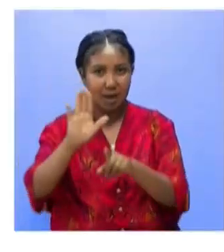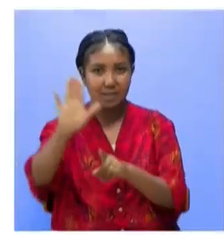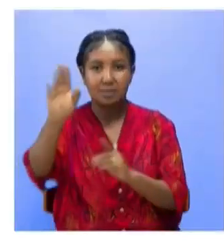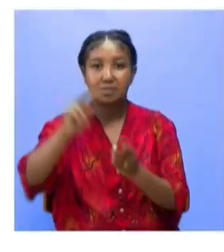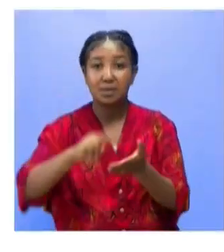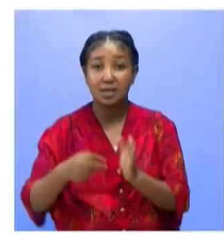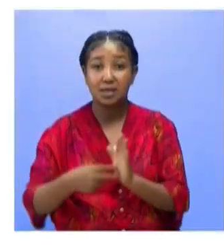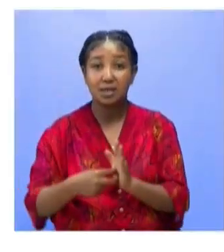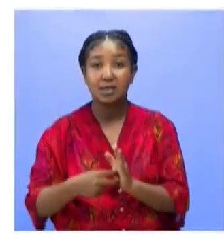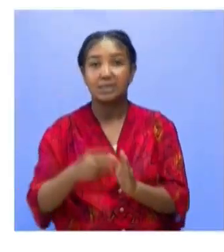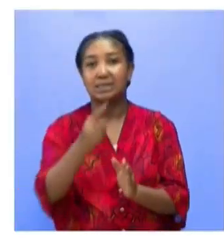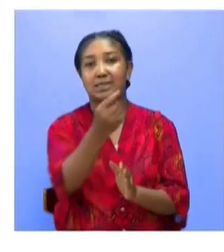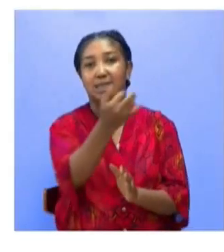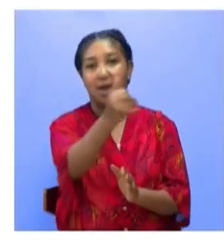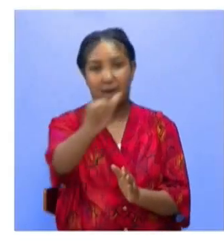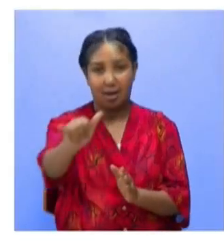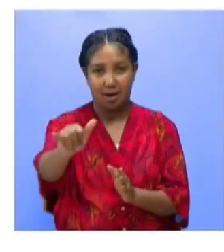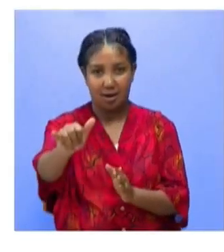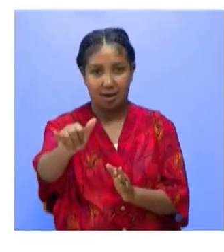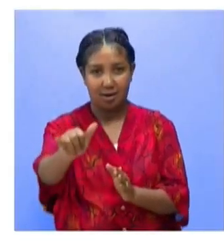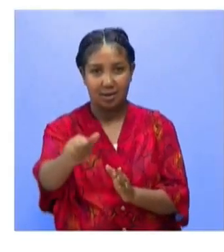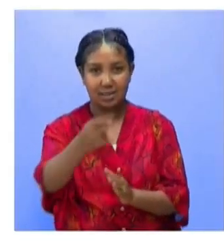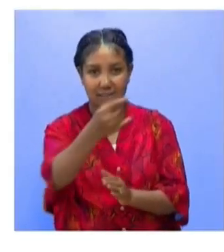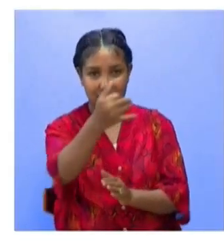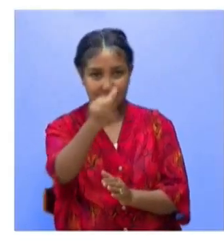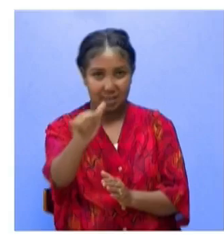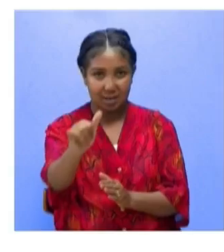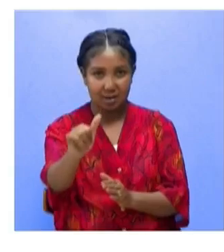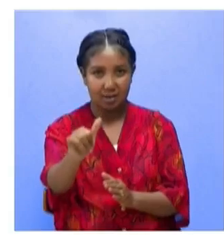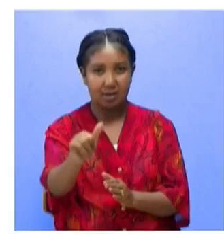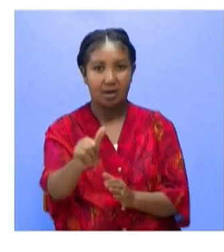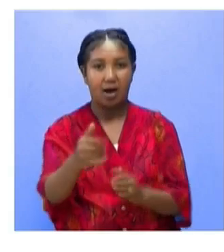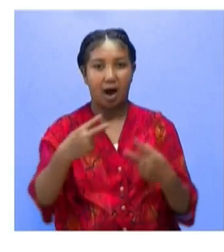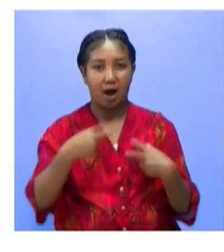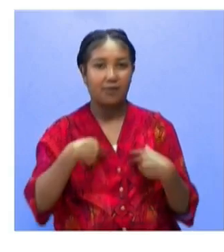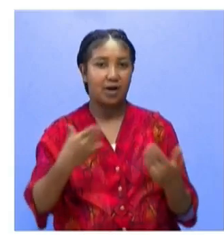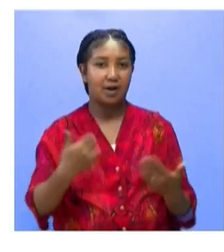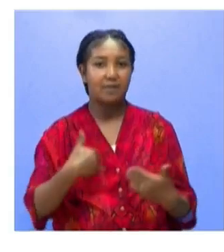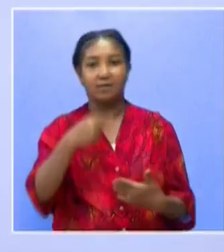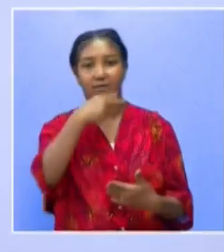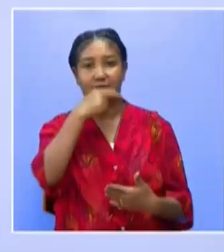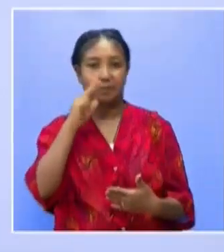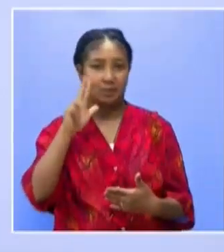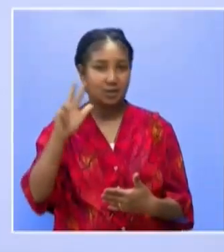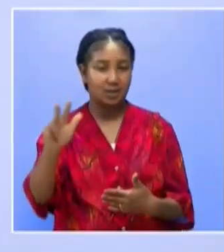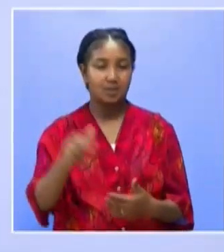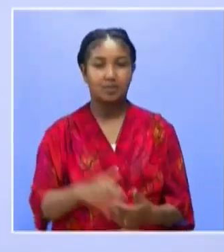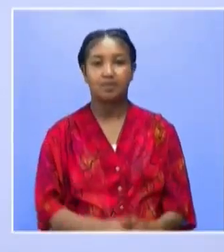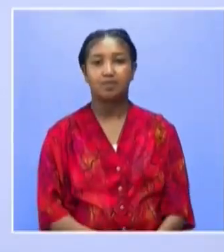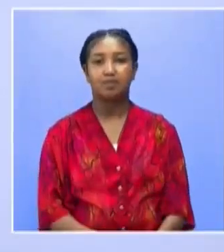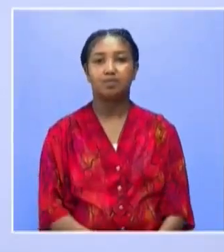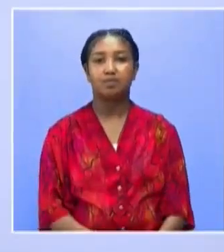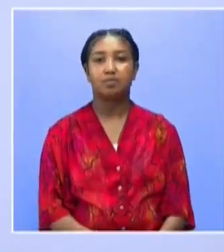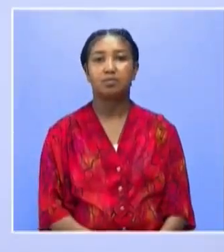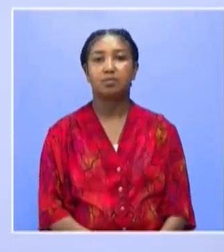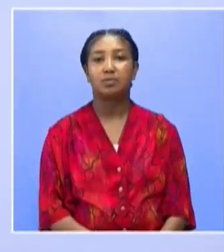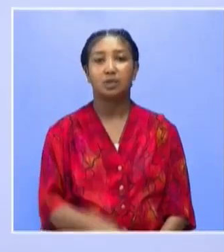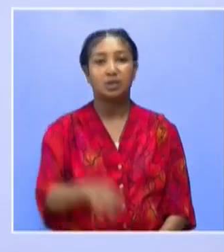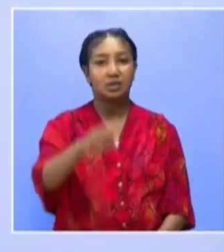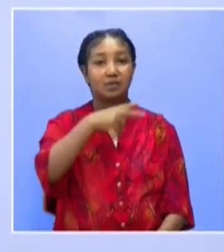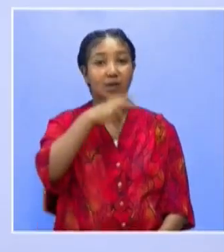means they. Okay? Have is here, then verb 3. This verb should